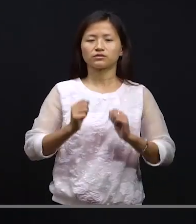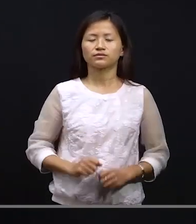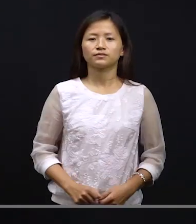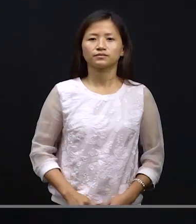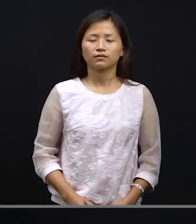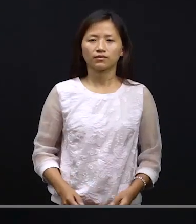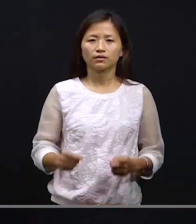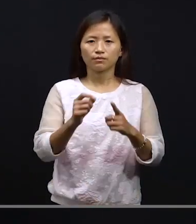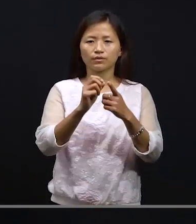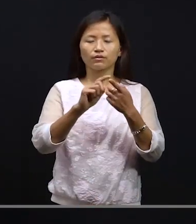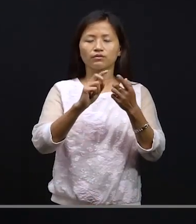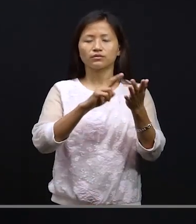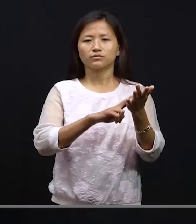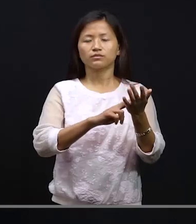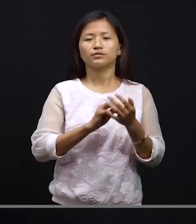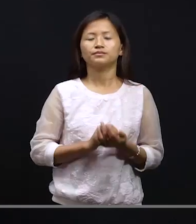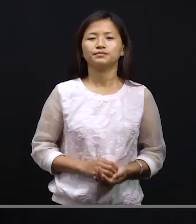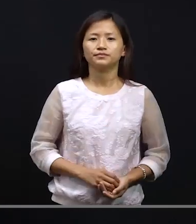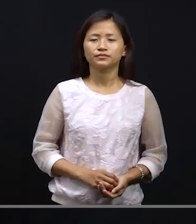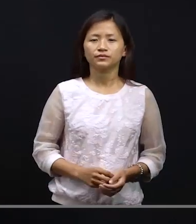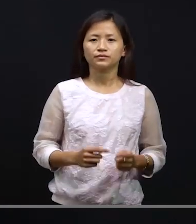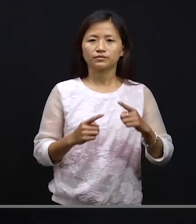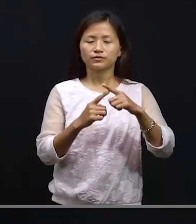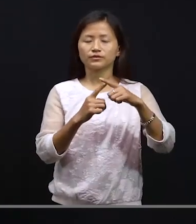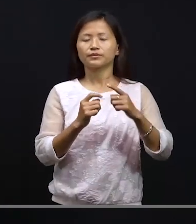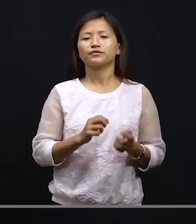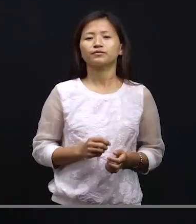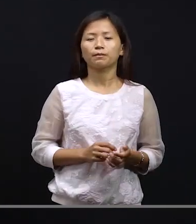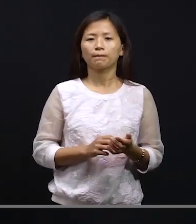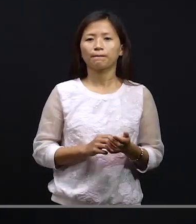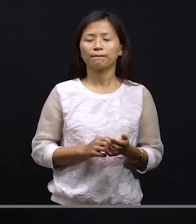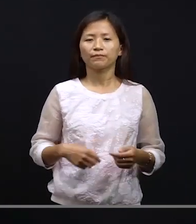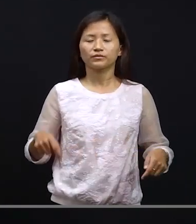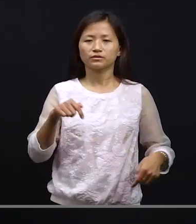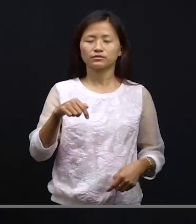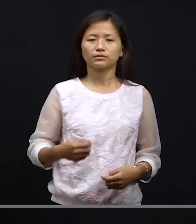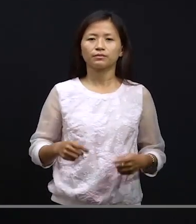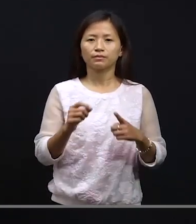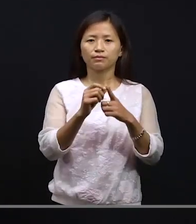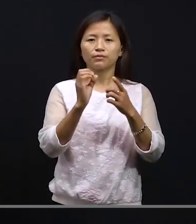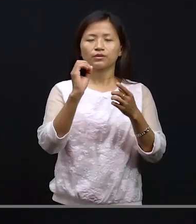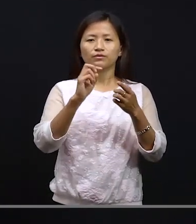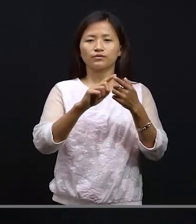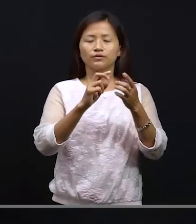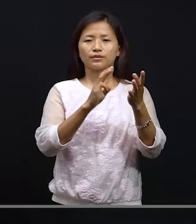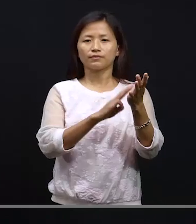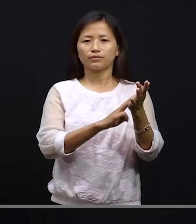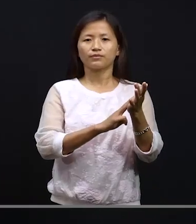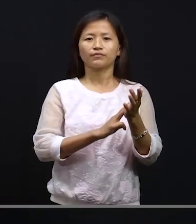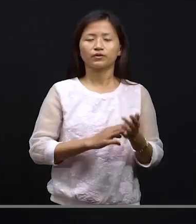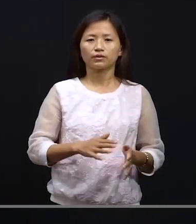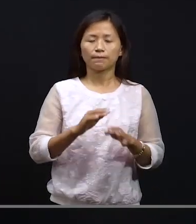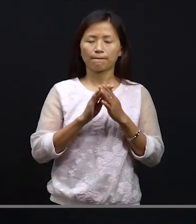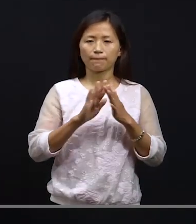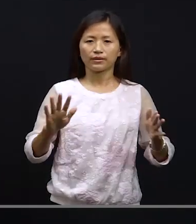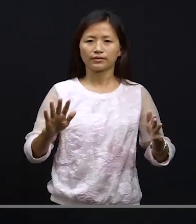this poem, we have been discussing about the type of poems too. This poem is just a free verse, we call it, okay, or a blank